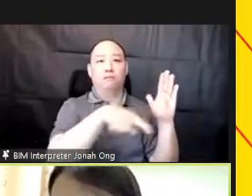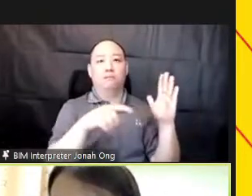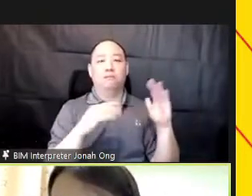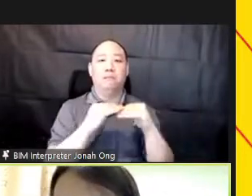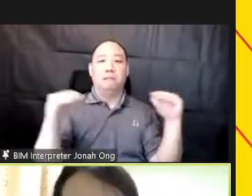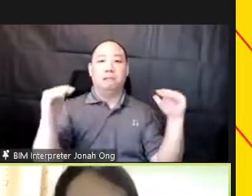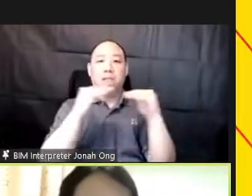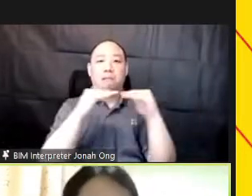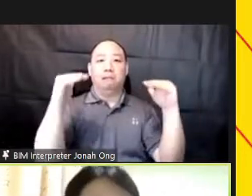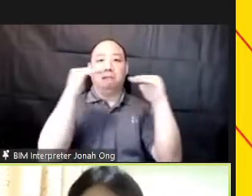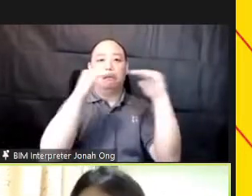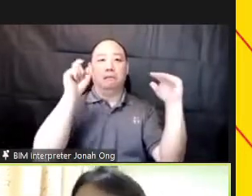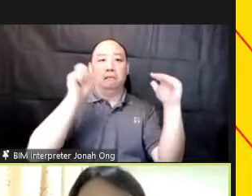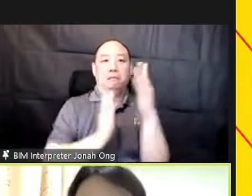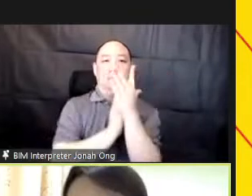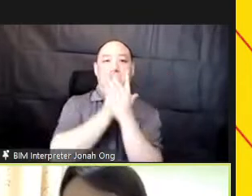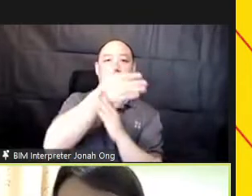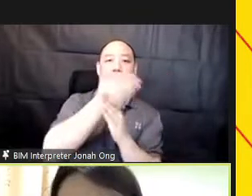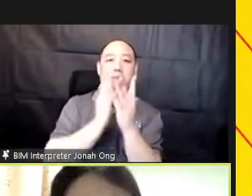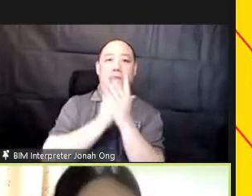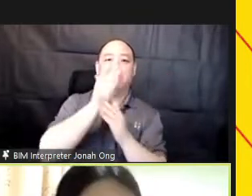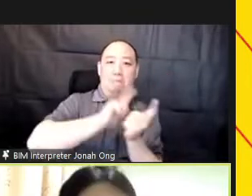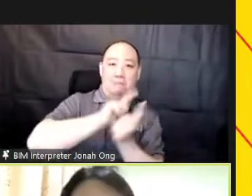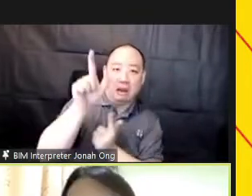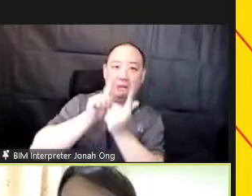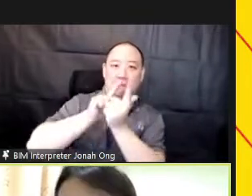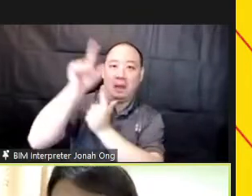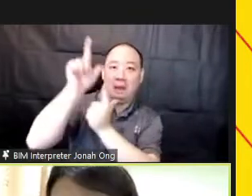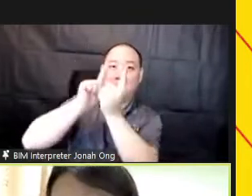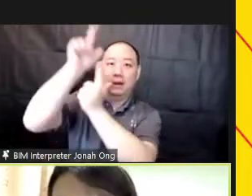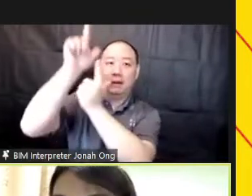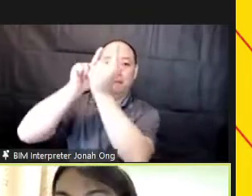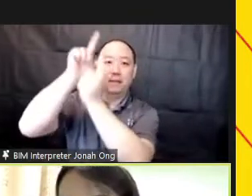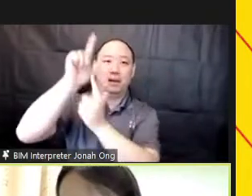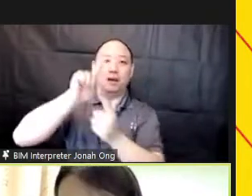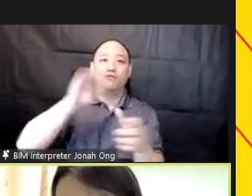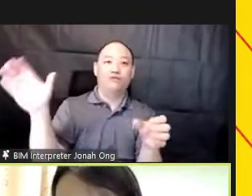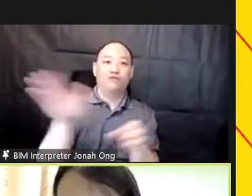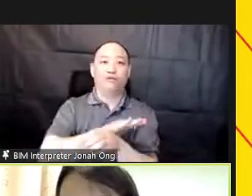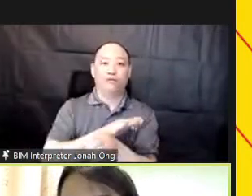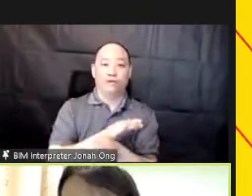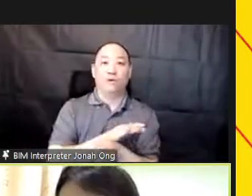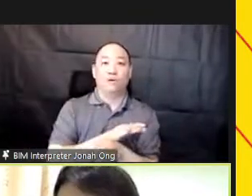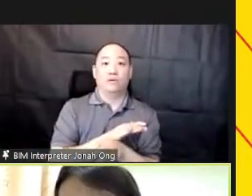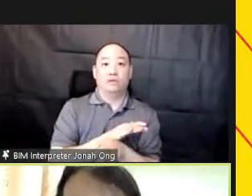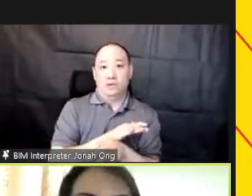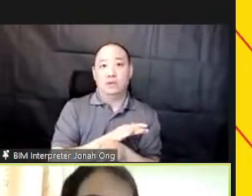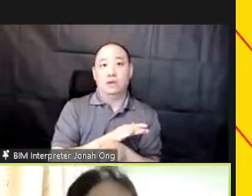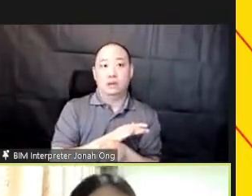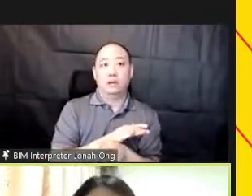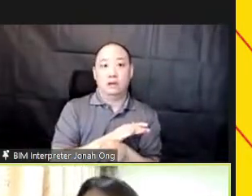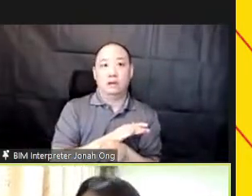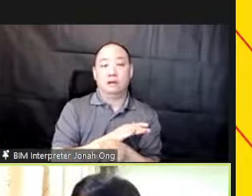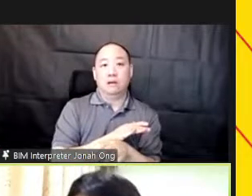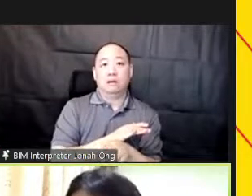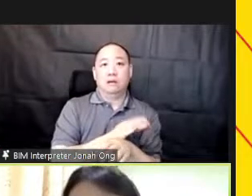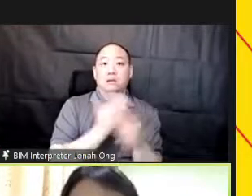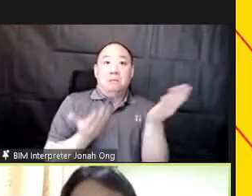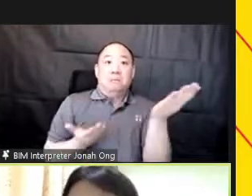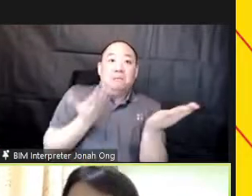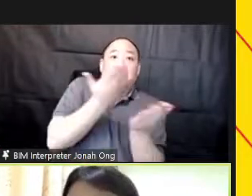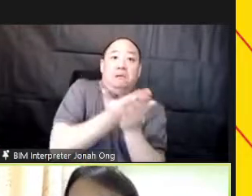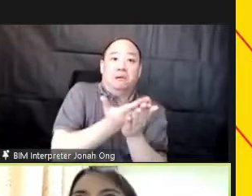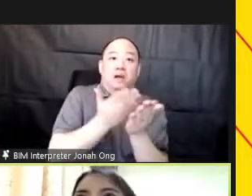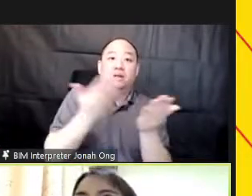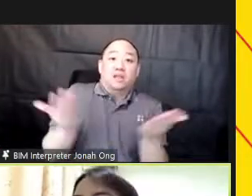of you who have worked in school, you cannot just go to a school and offer a program unless the school leader is very empowered and